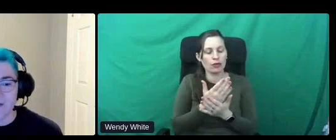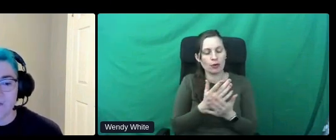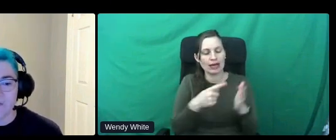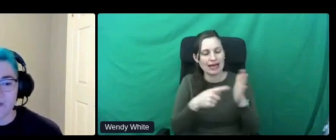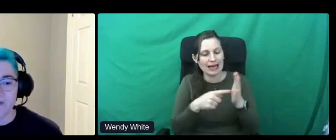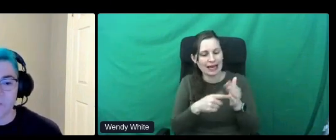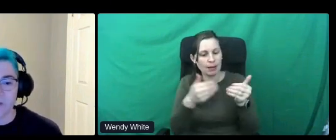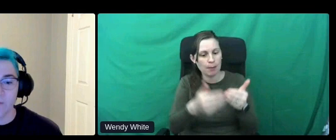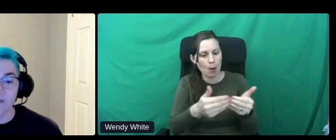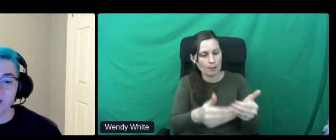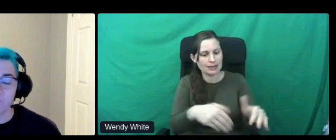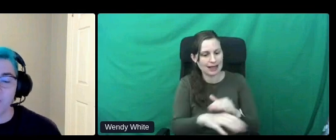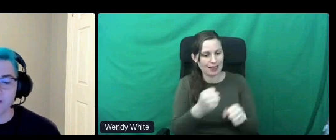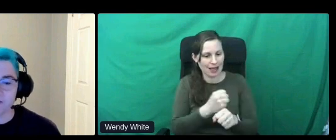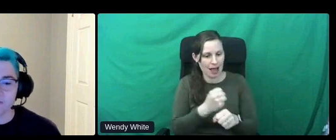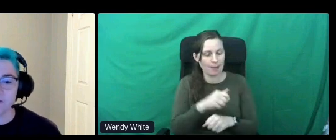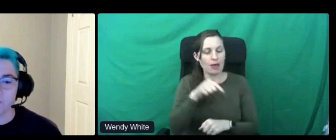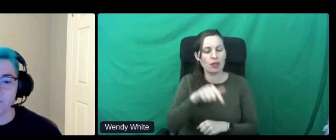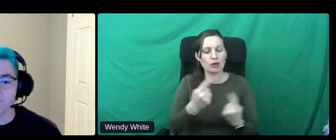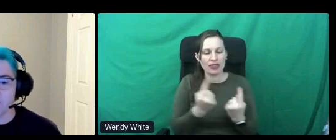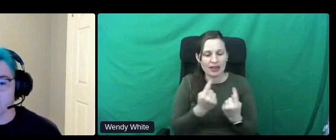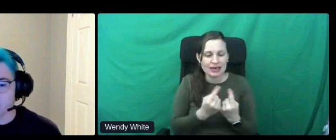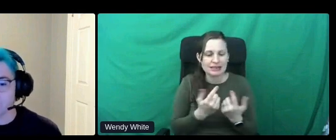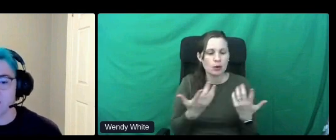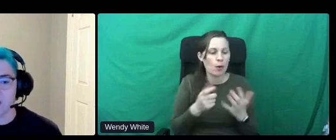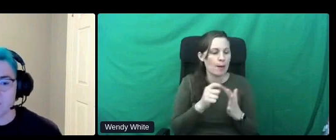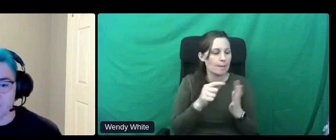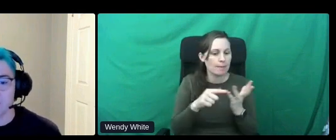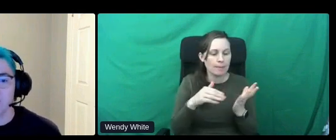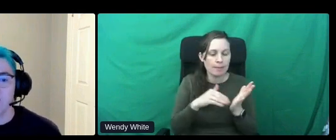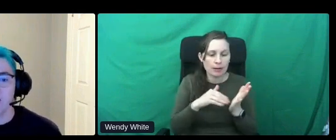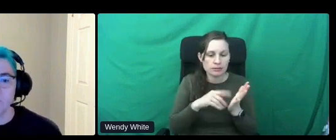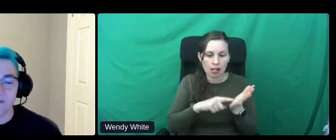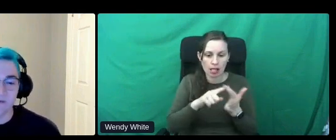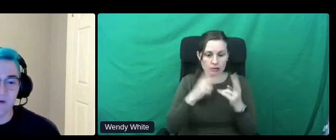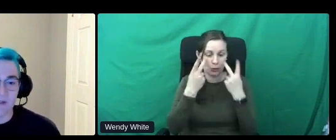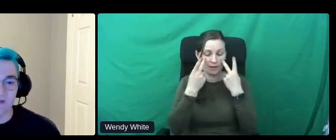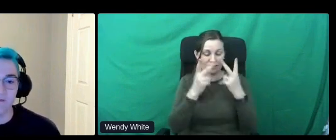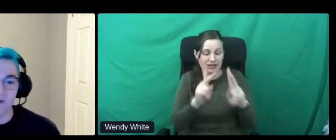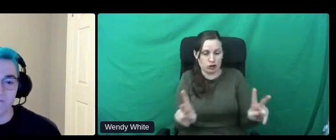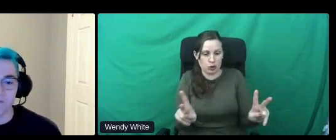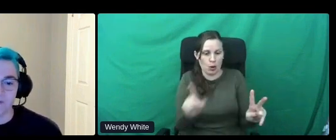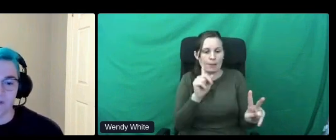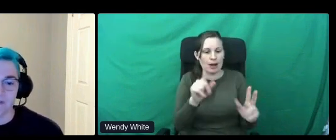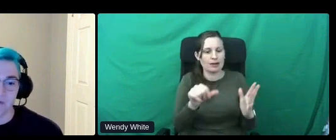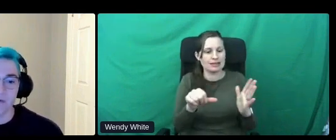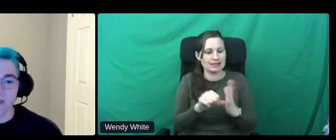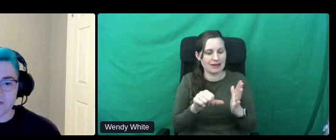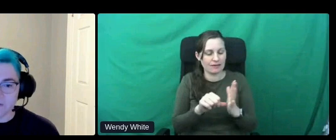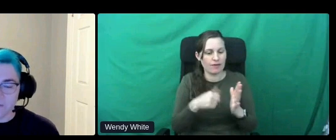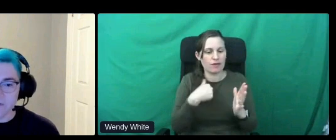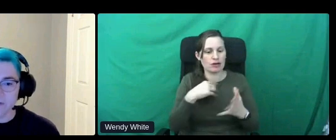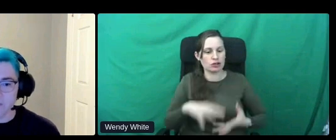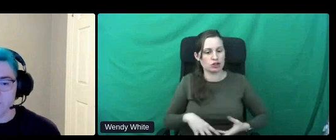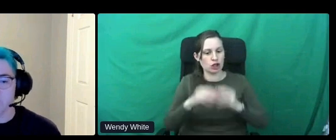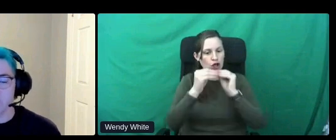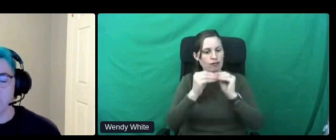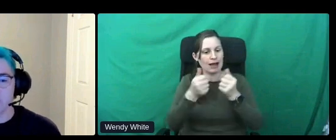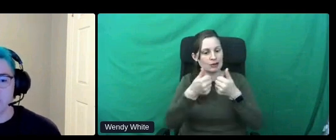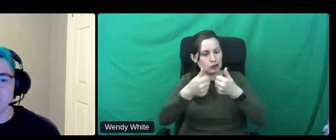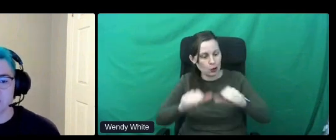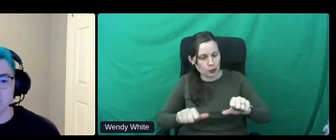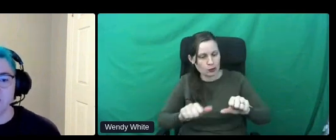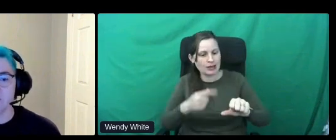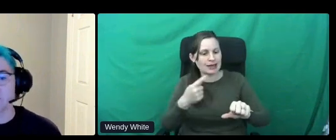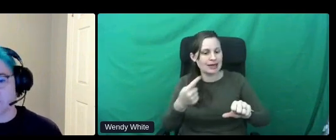And those are things where we just had puzzles that were visual in nature, and it was very difficult for us to create a solution that was going to